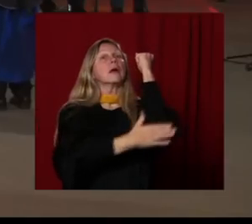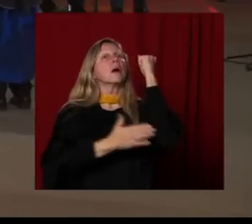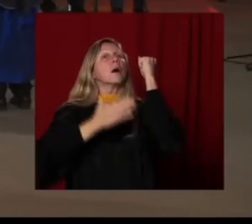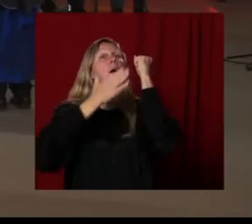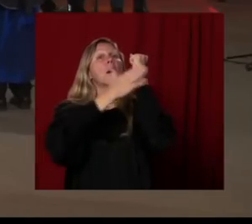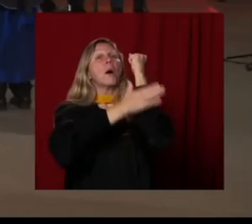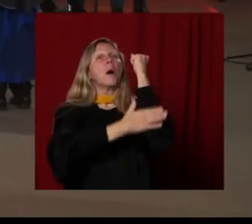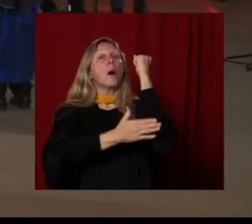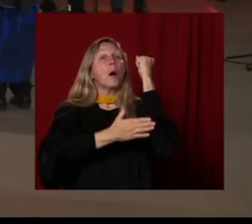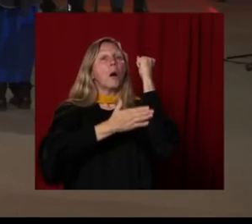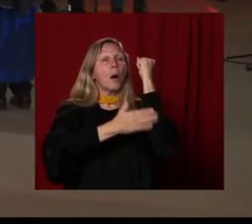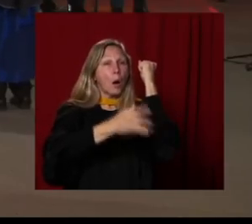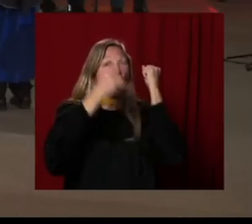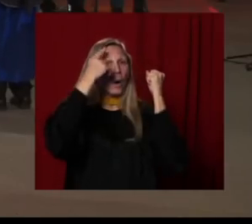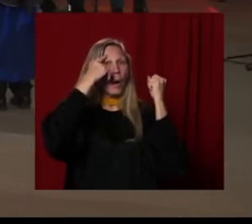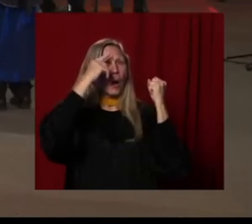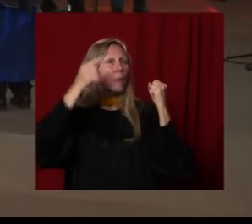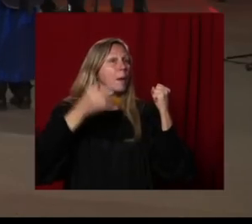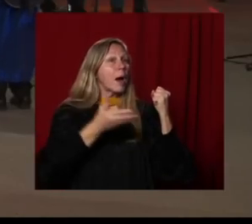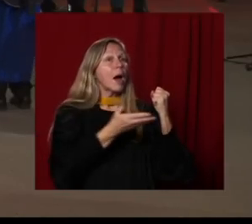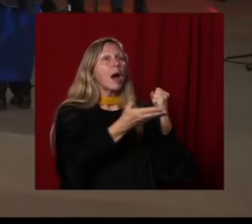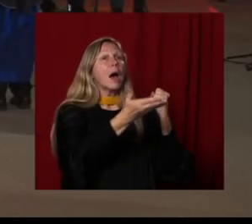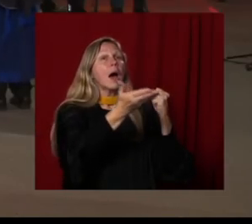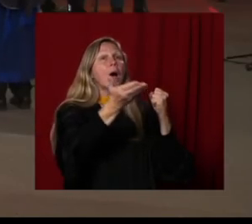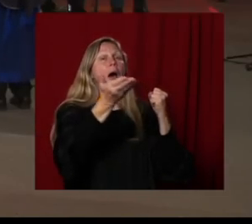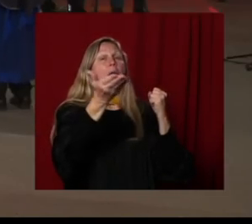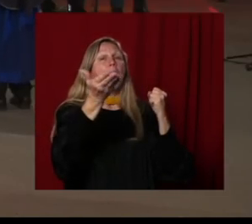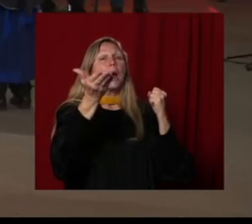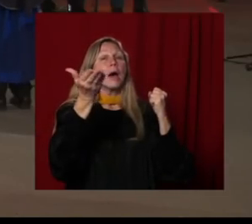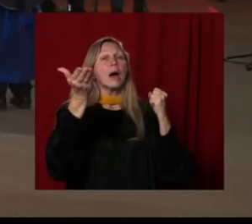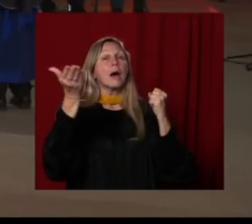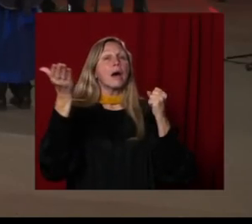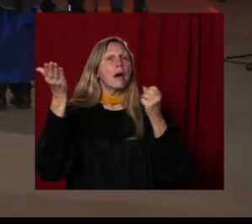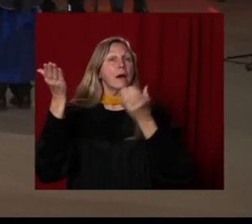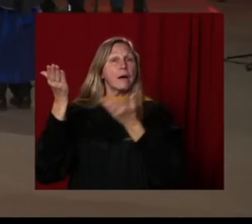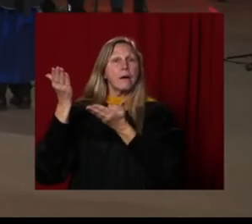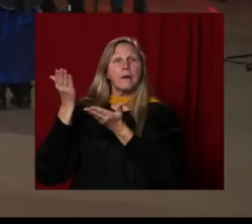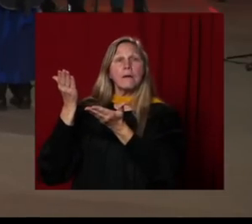and the home of the